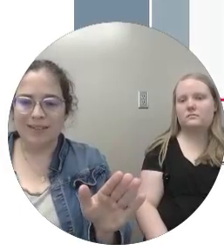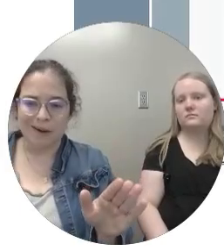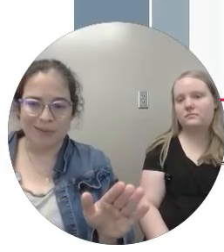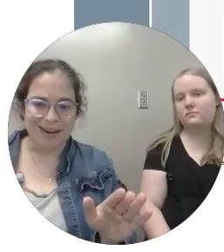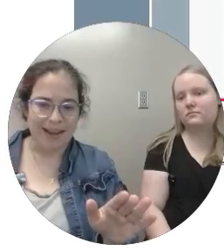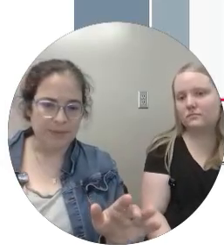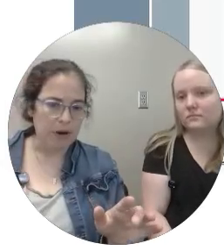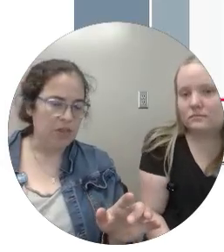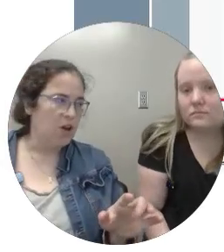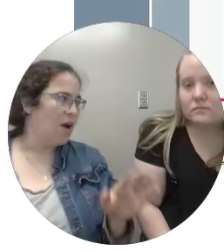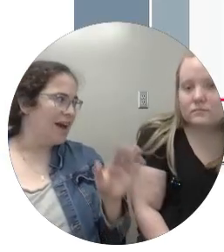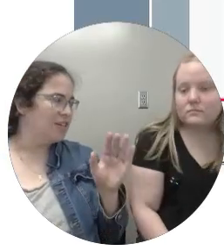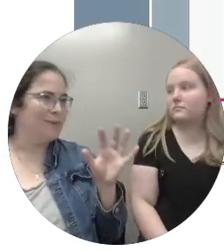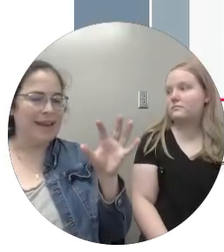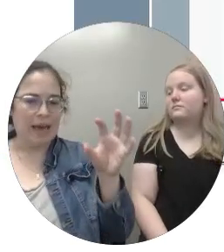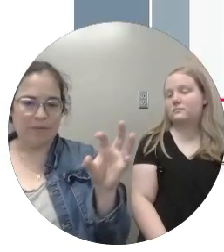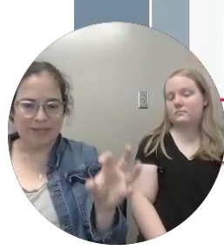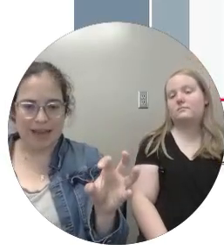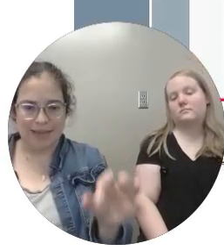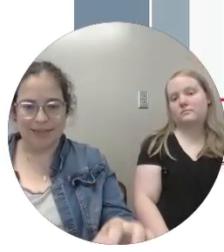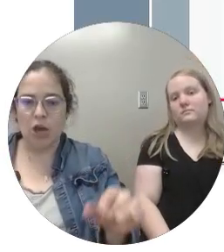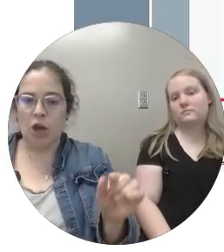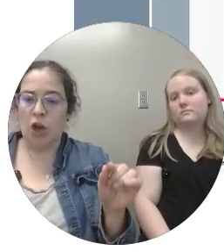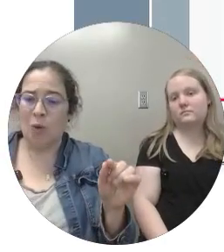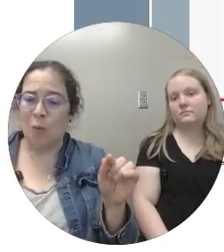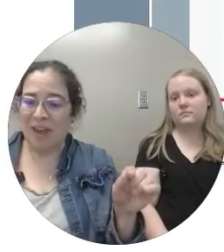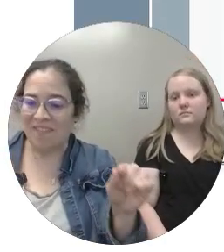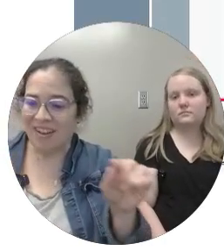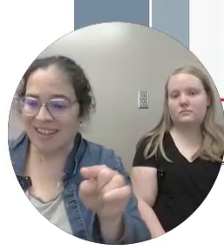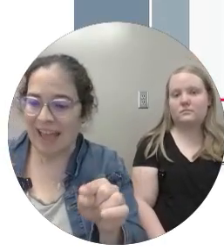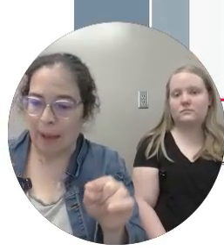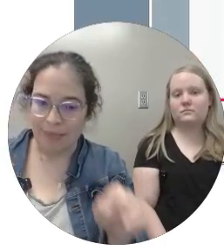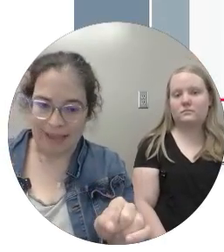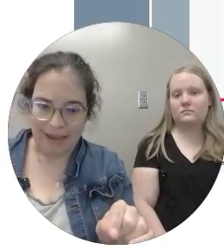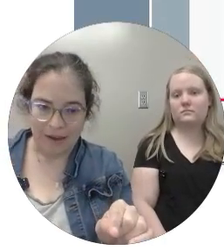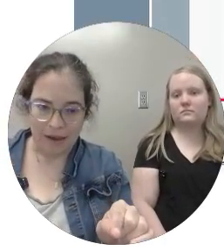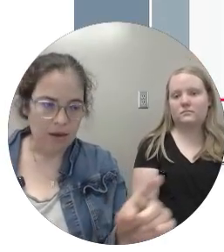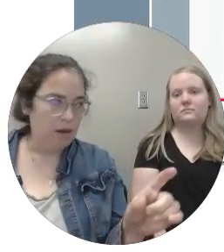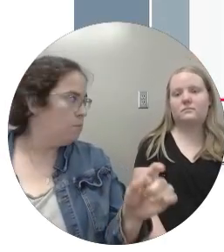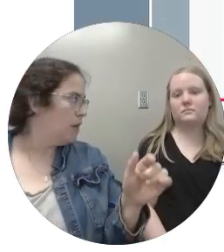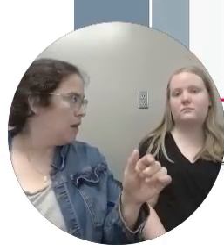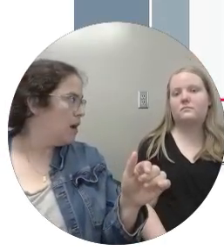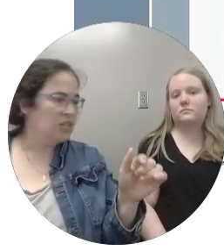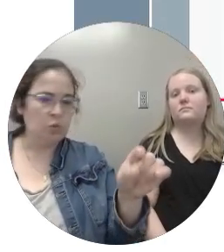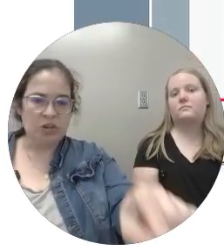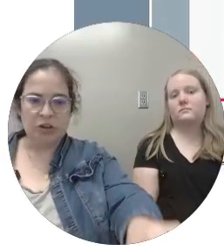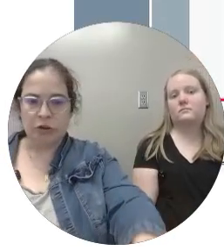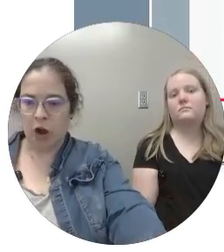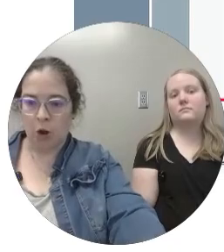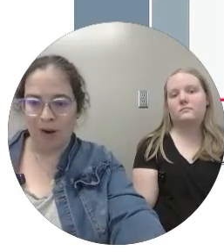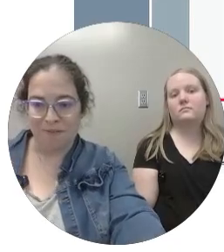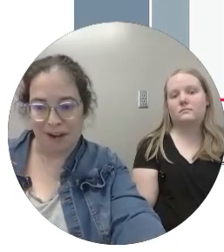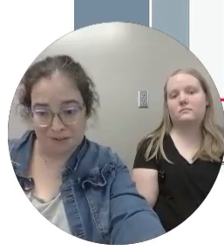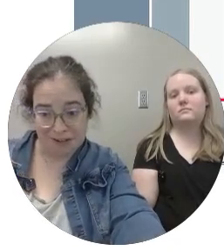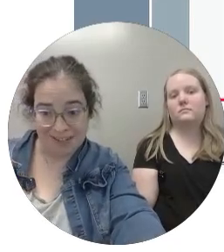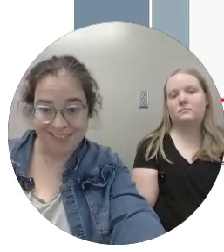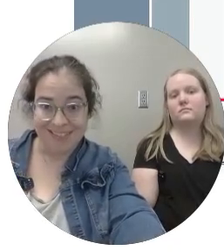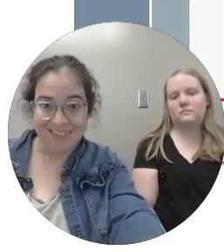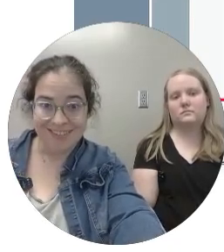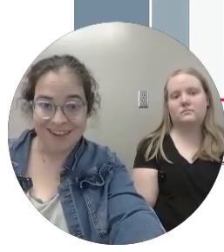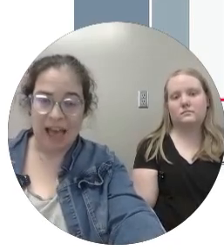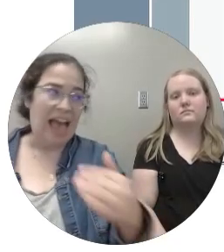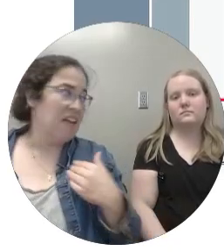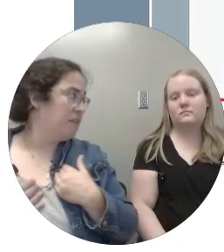Before we get started with the next part, though, I just wanted to emphasize we filled in that blank because we know what a fire truck